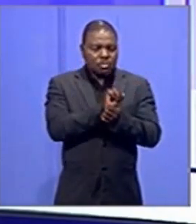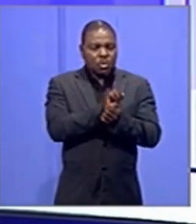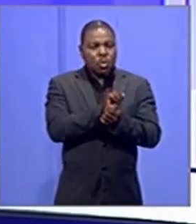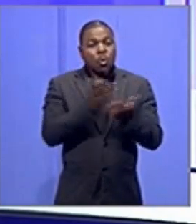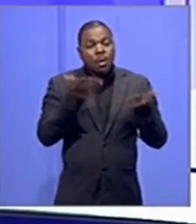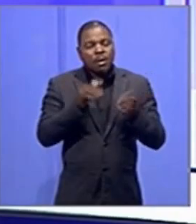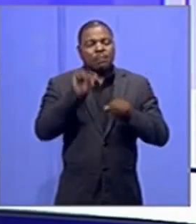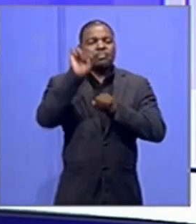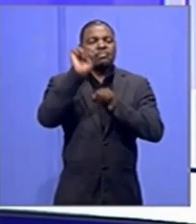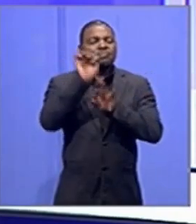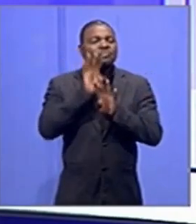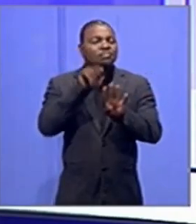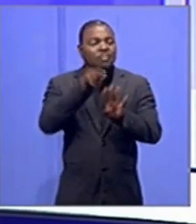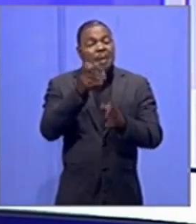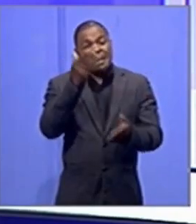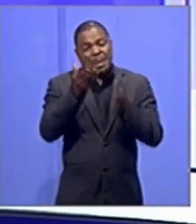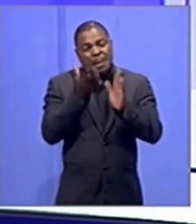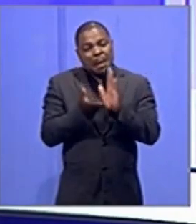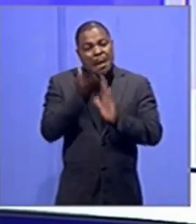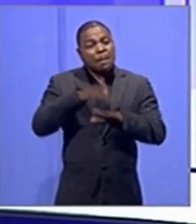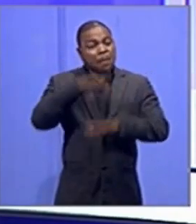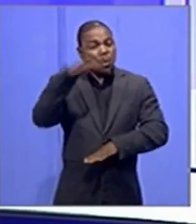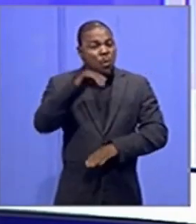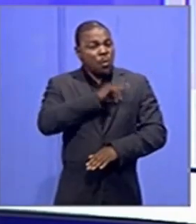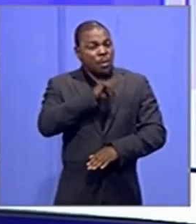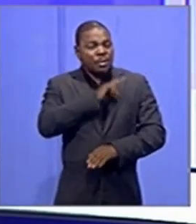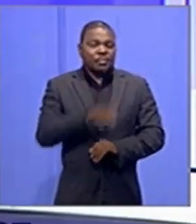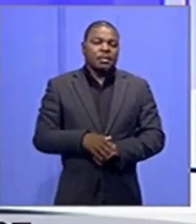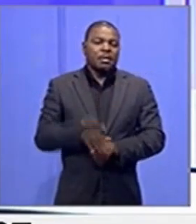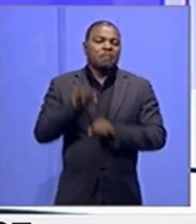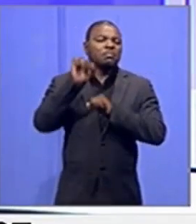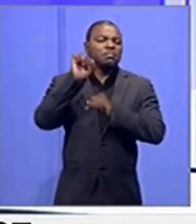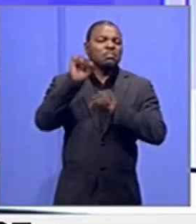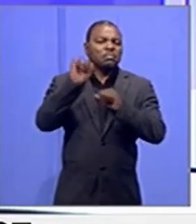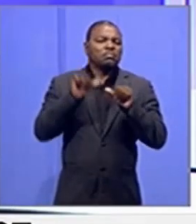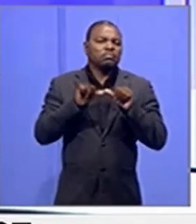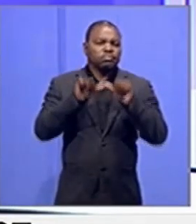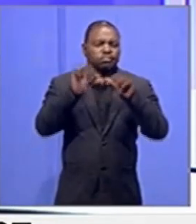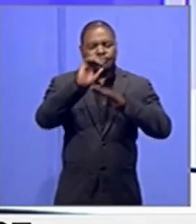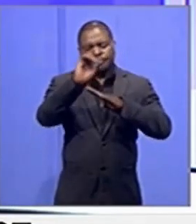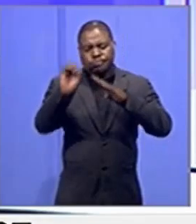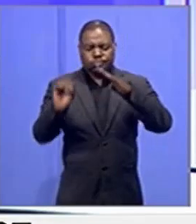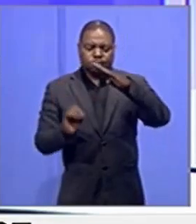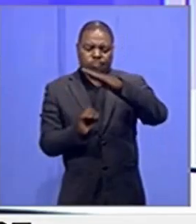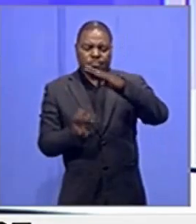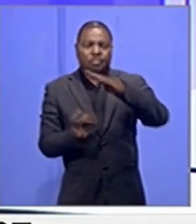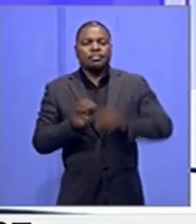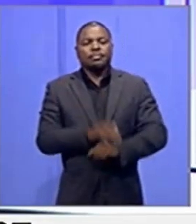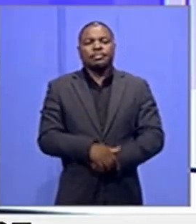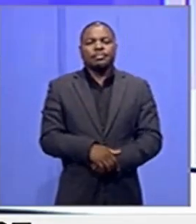setšhaba. Palo eo ka tlhatloga ka ge go letetswe gore go ipelaetso bo ka tswela pele go fitlha bošegware.